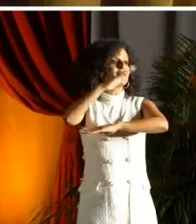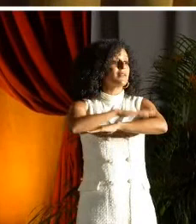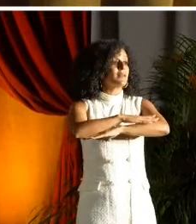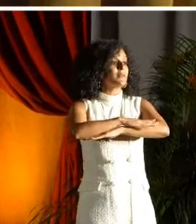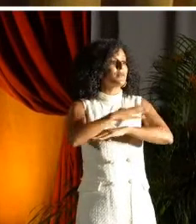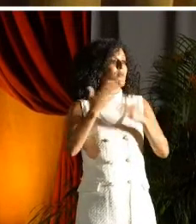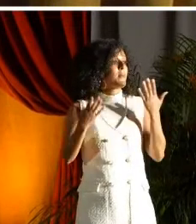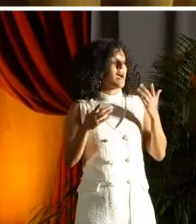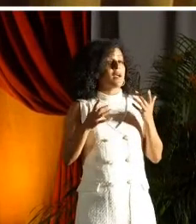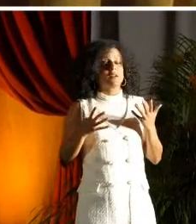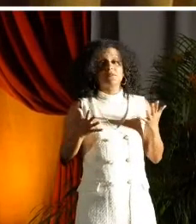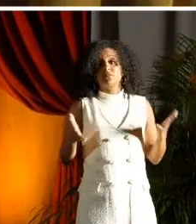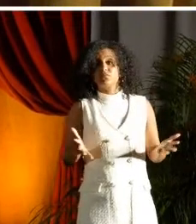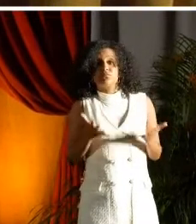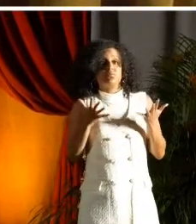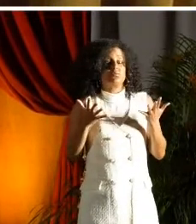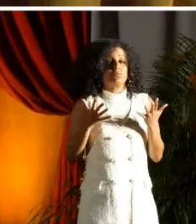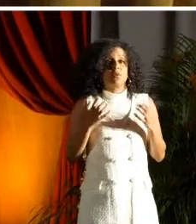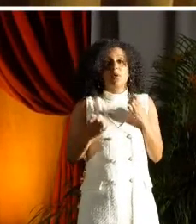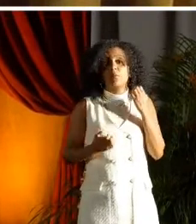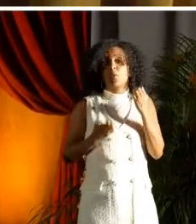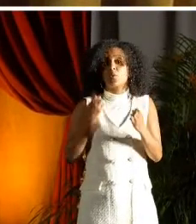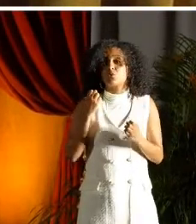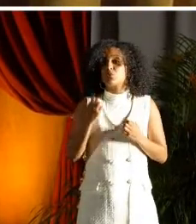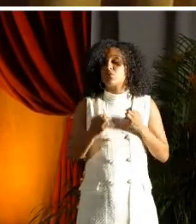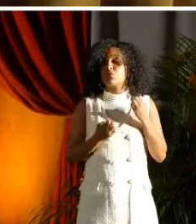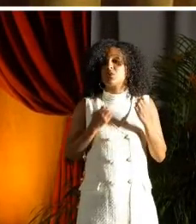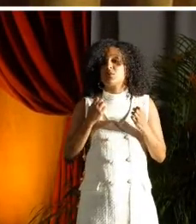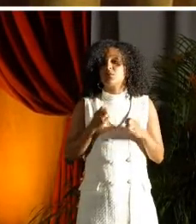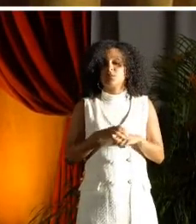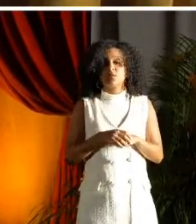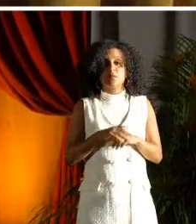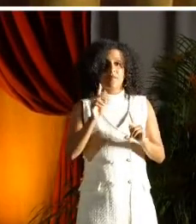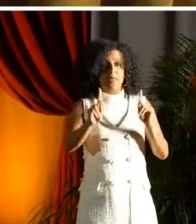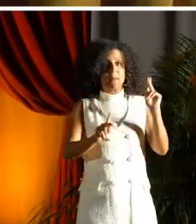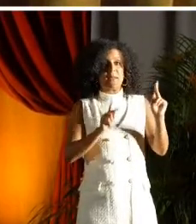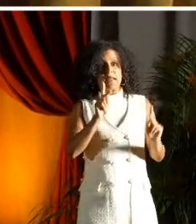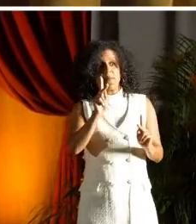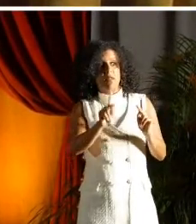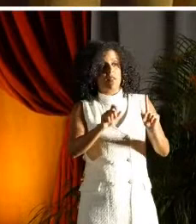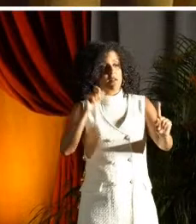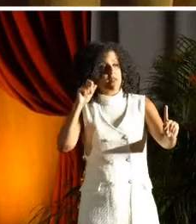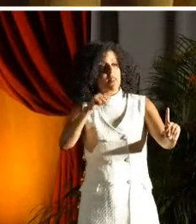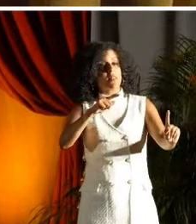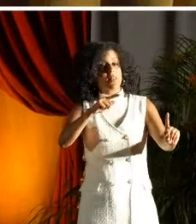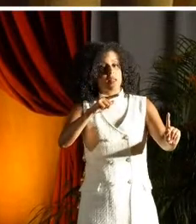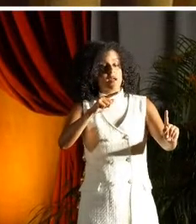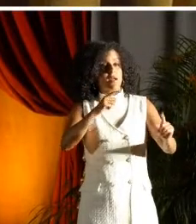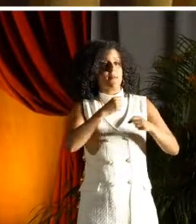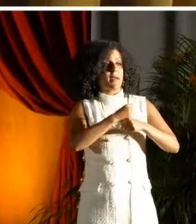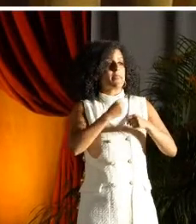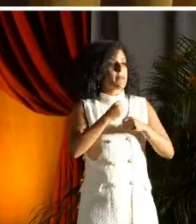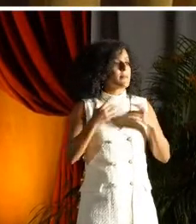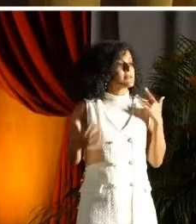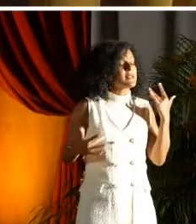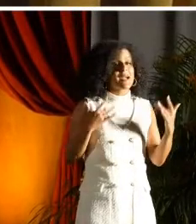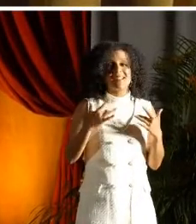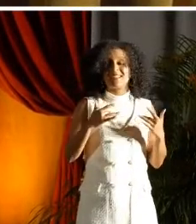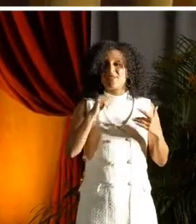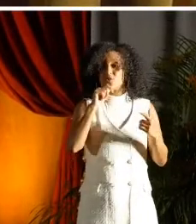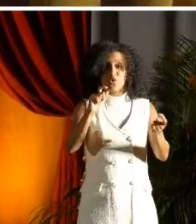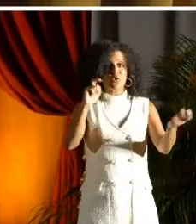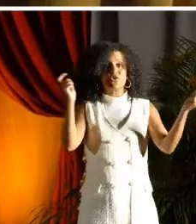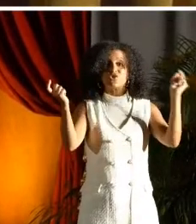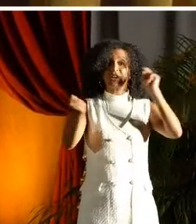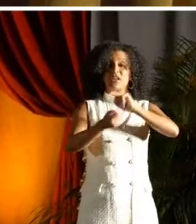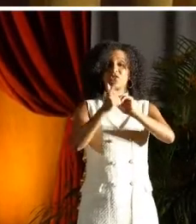raise emotion, in my opinion. You may raise emotion of the people. may get people excited. But if you don't